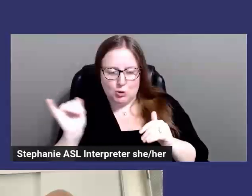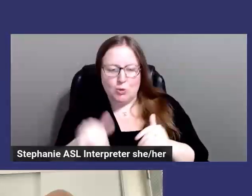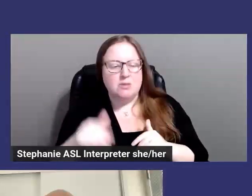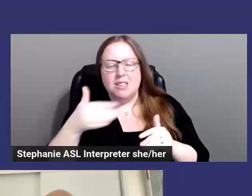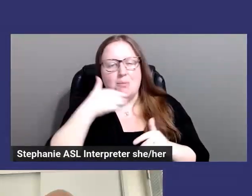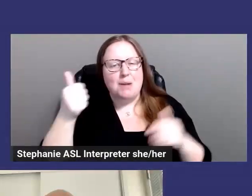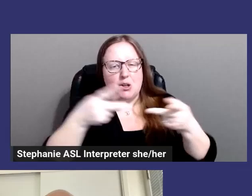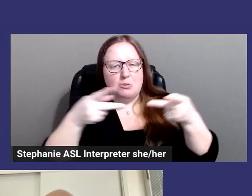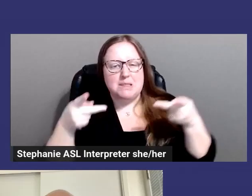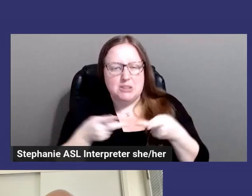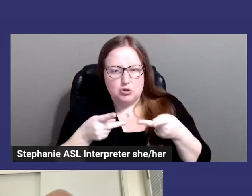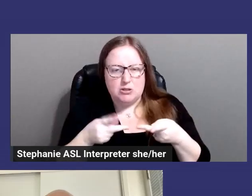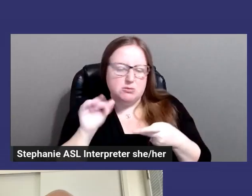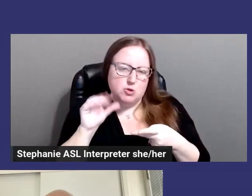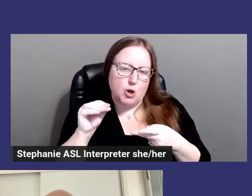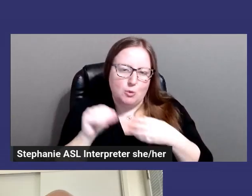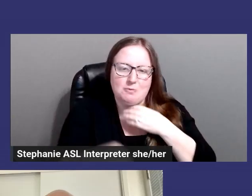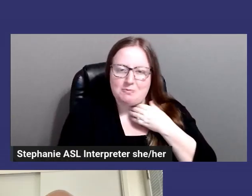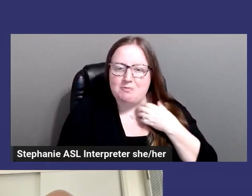spot, you know?